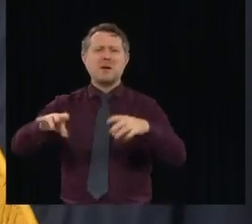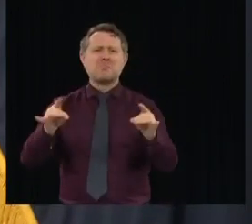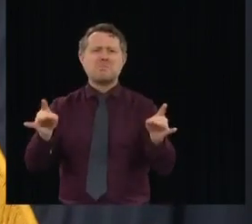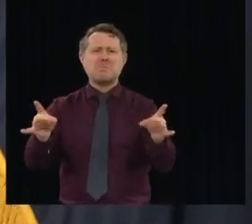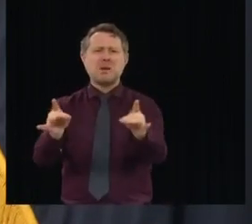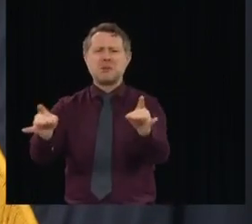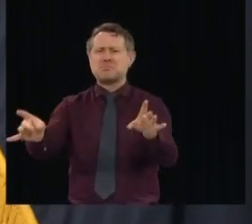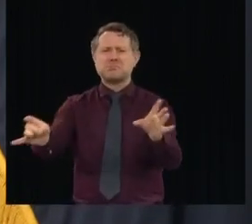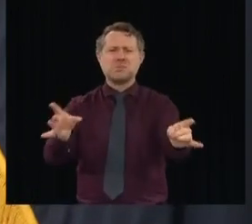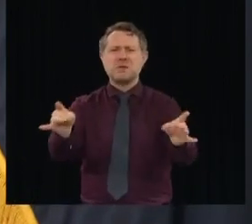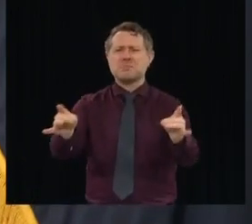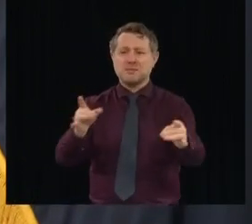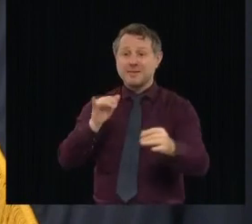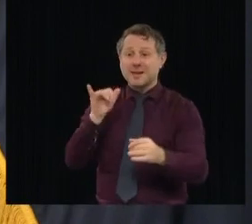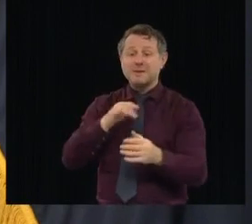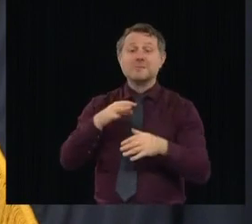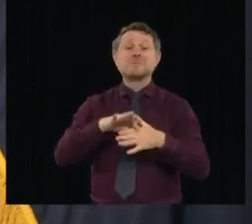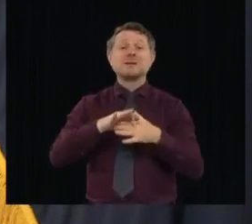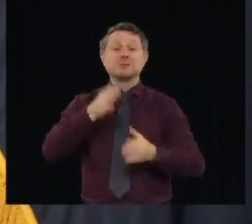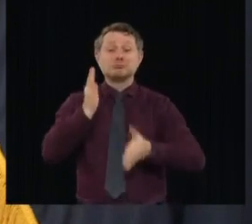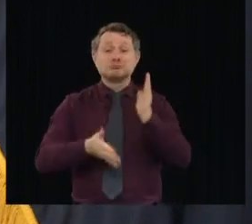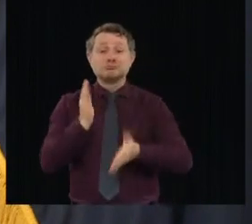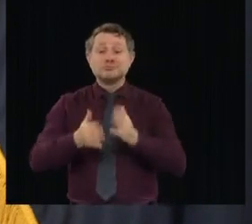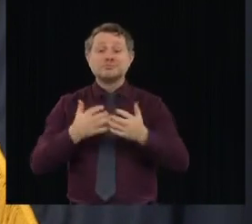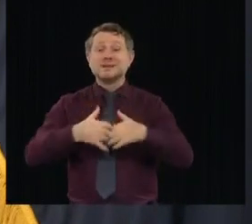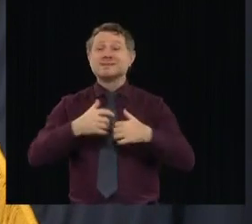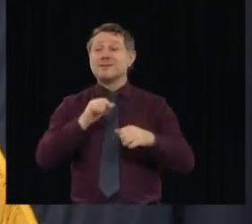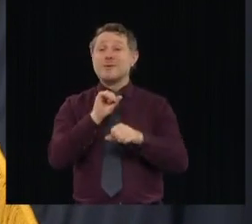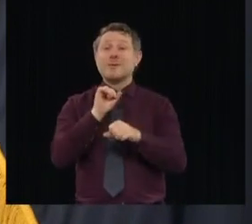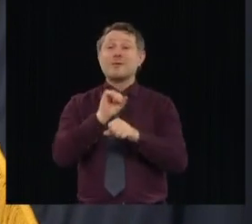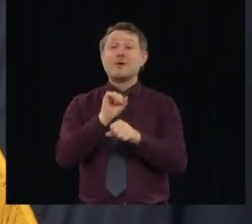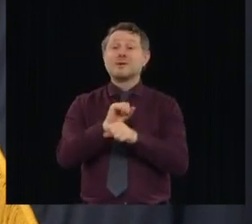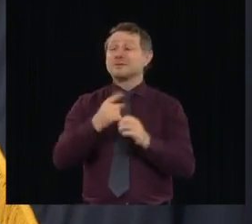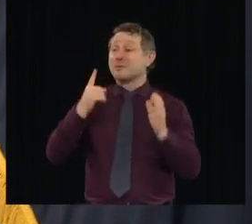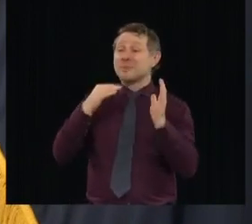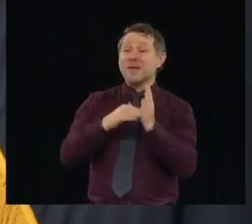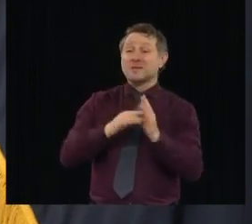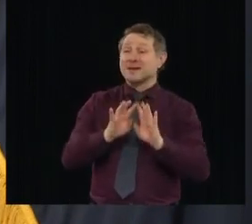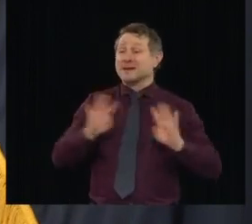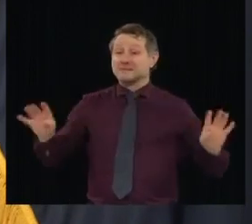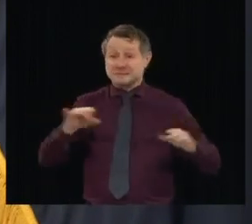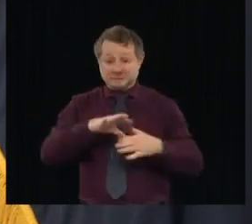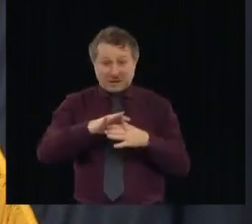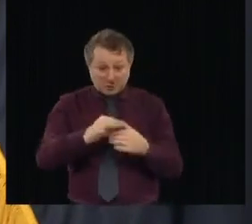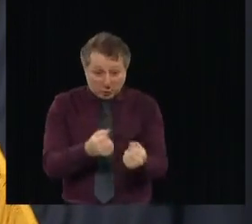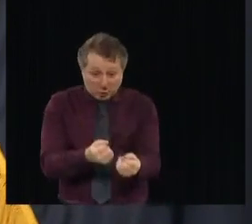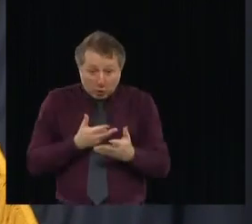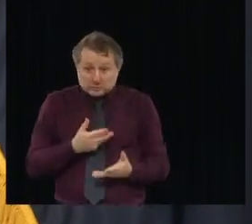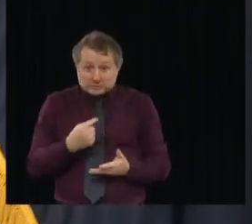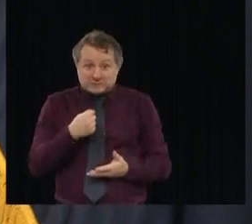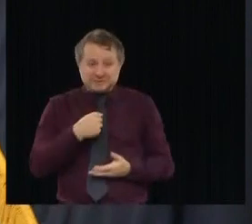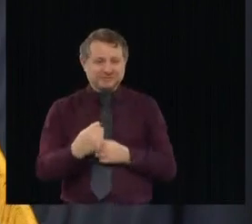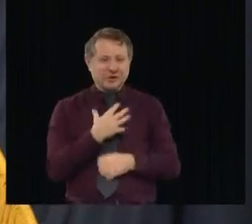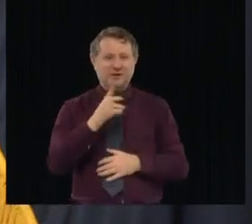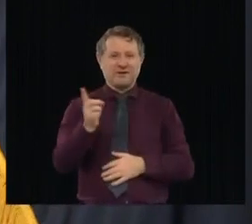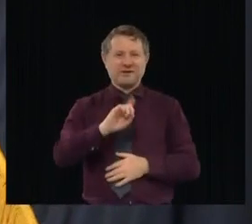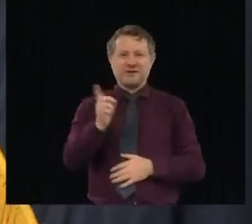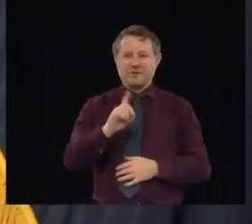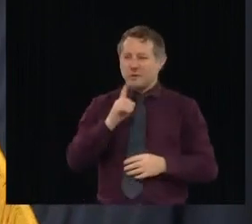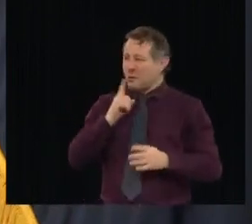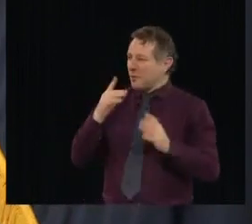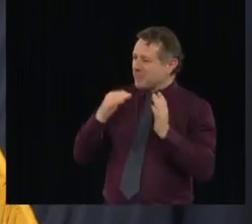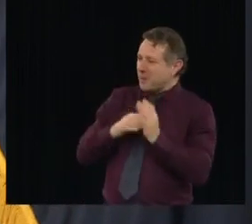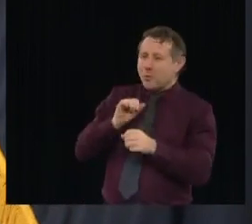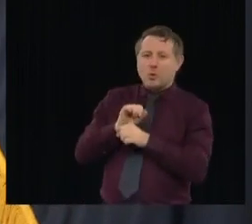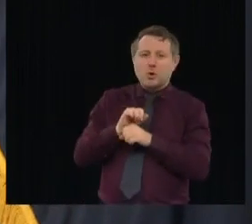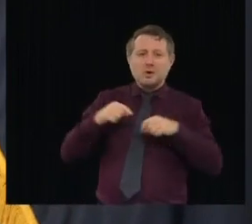processing plant with 1,000 employees, it wasn't about the meat in the meat processing plant, right? It was just 1,000 employees. We have an